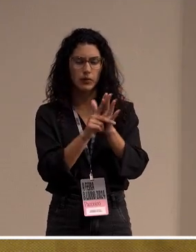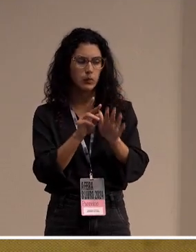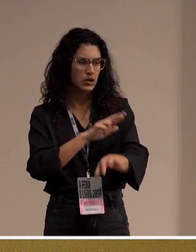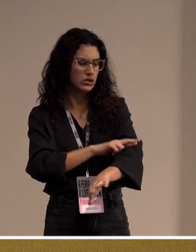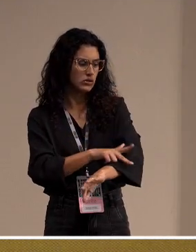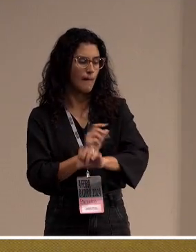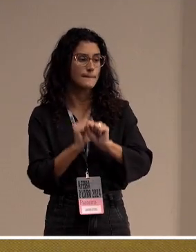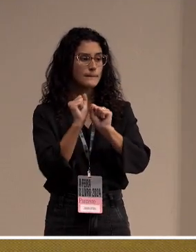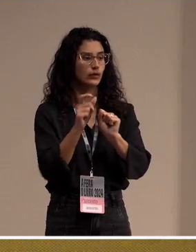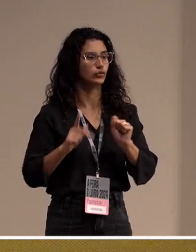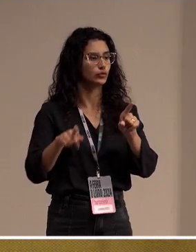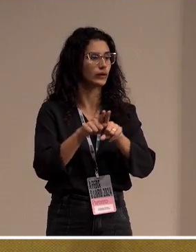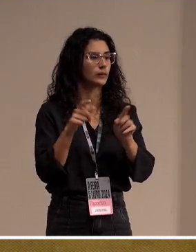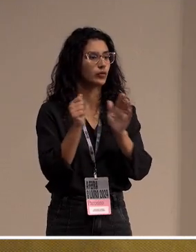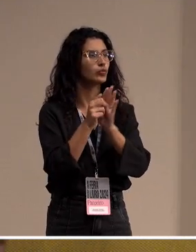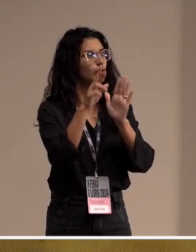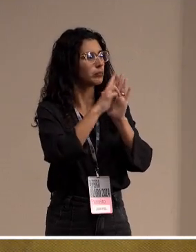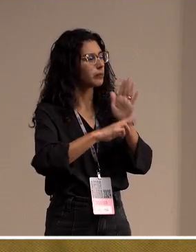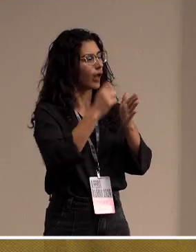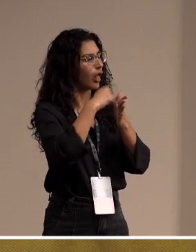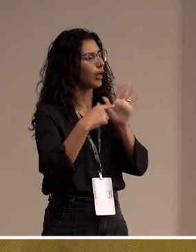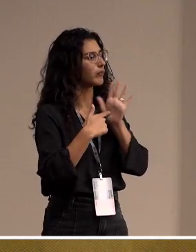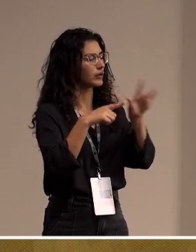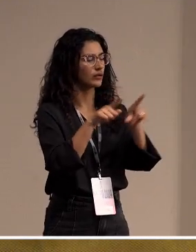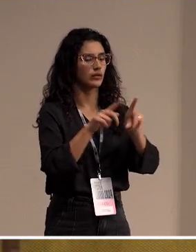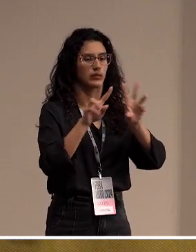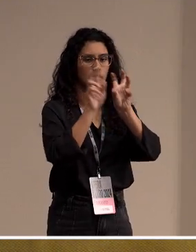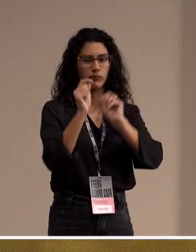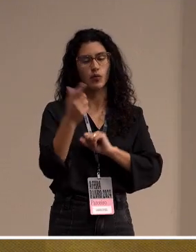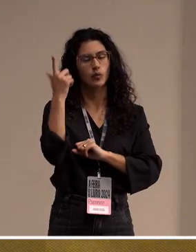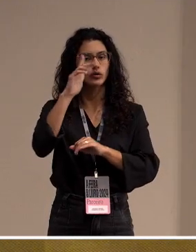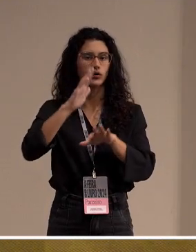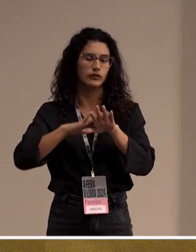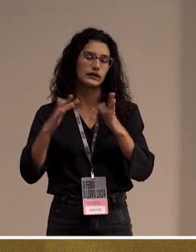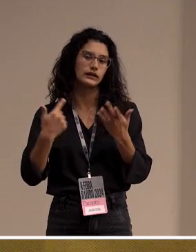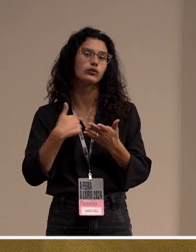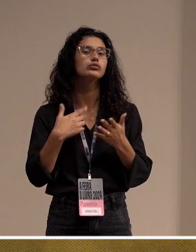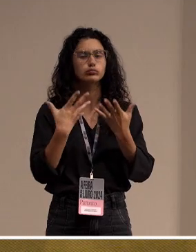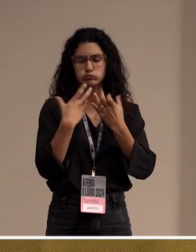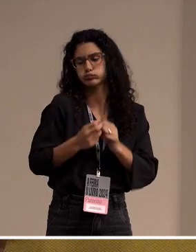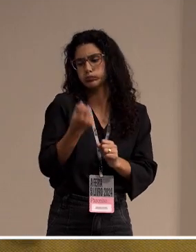out. I think that's what I'm supposed to do, right? So I'm comfortable doing that.